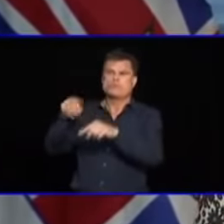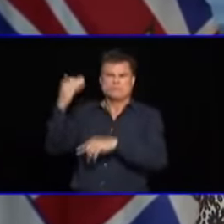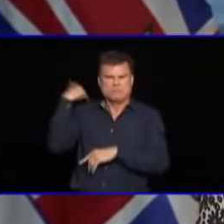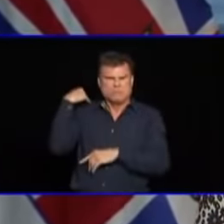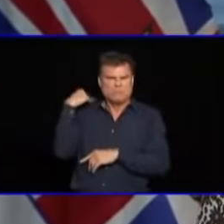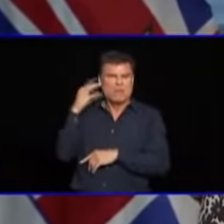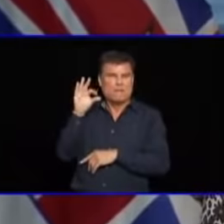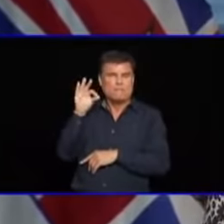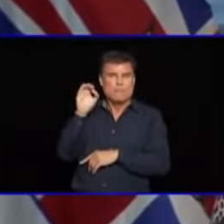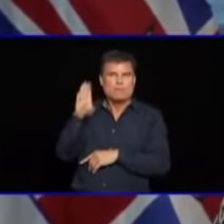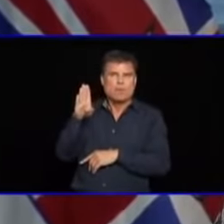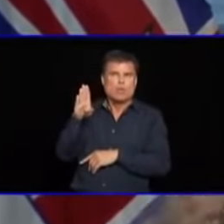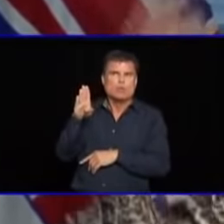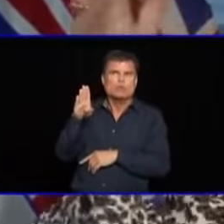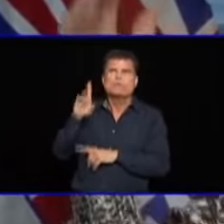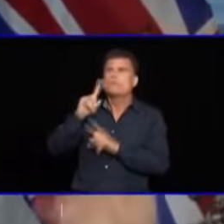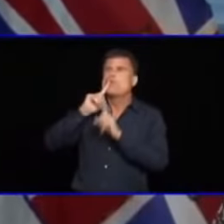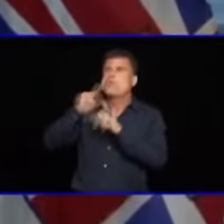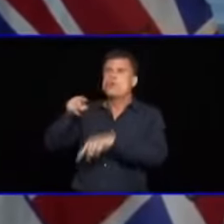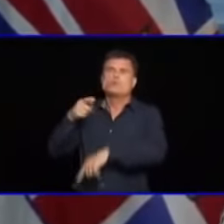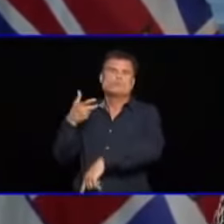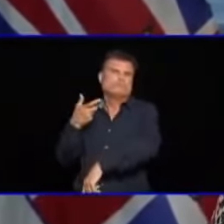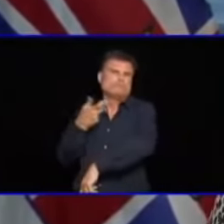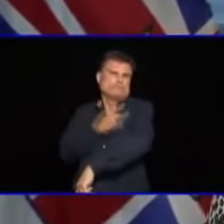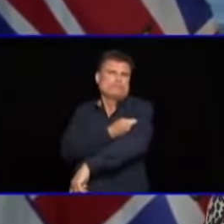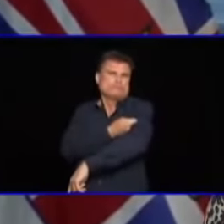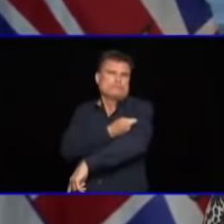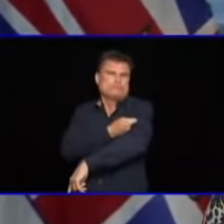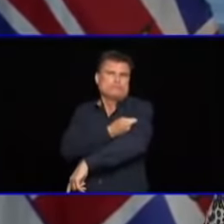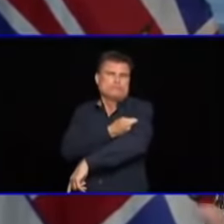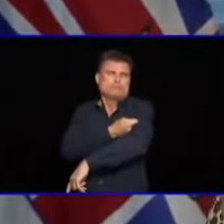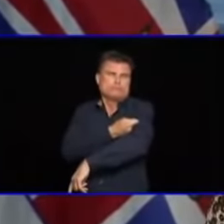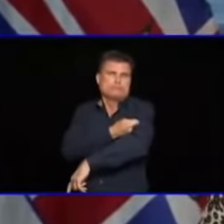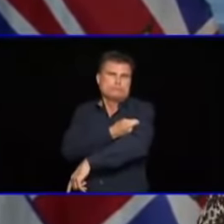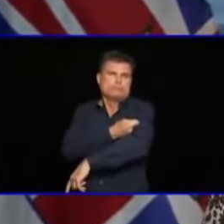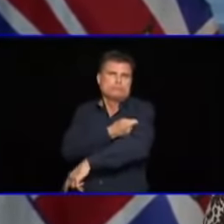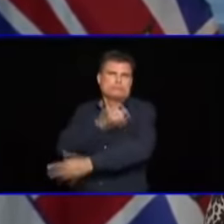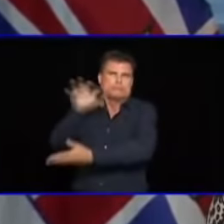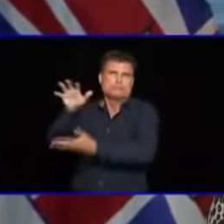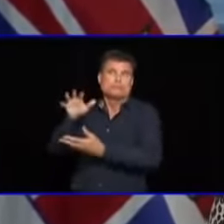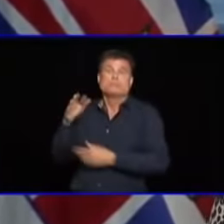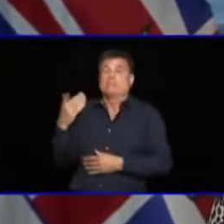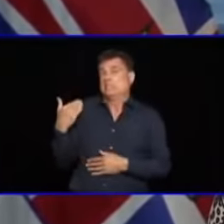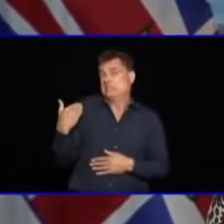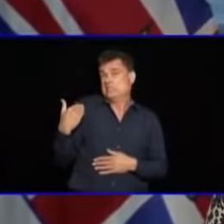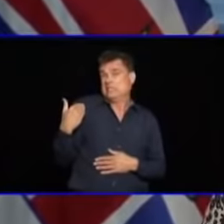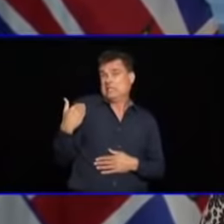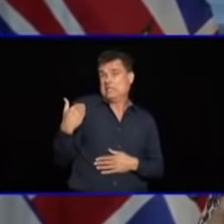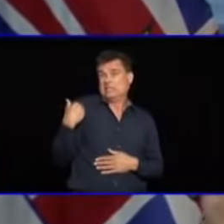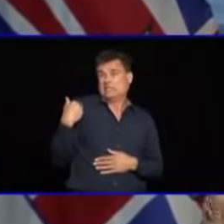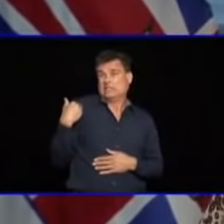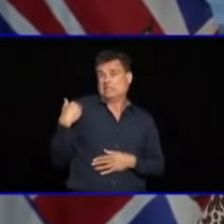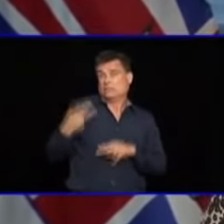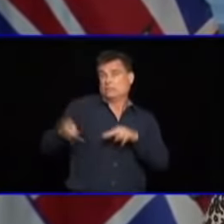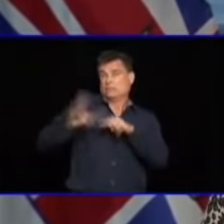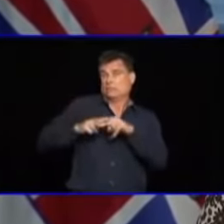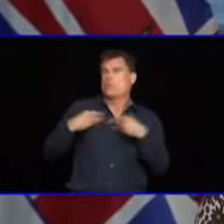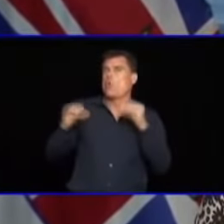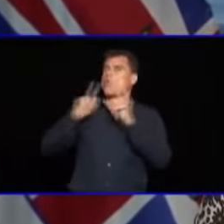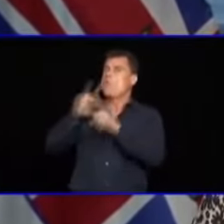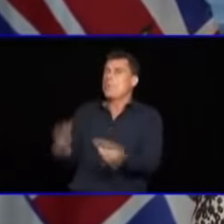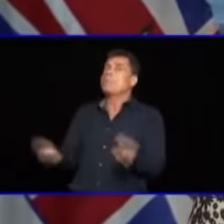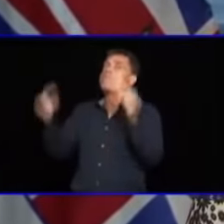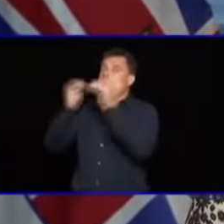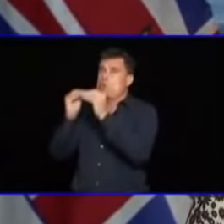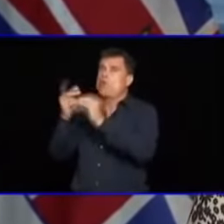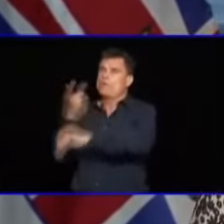in around February, but we did top that up quite a bit. I can get you the exact numbers, but we've increased by